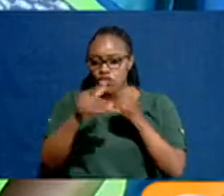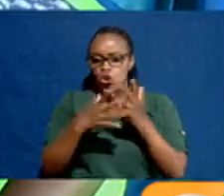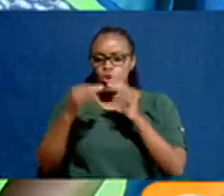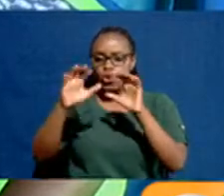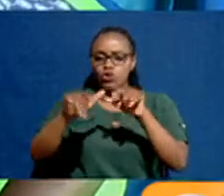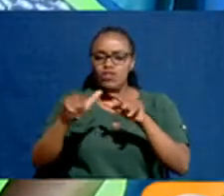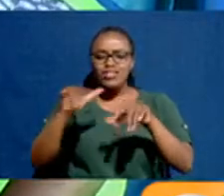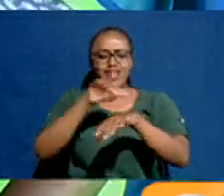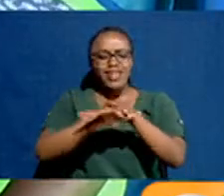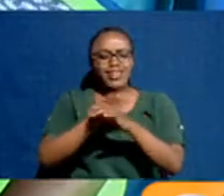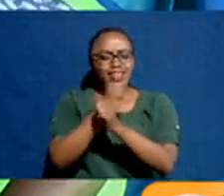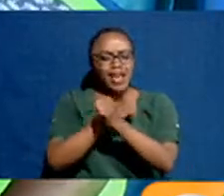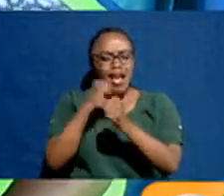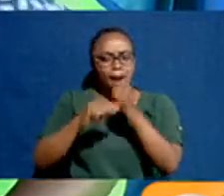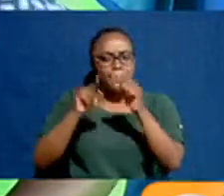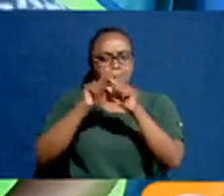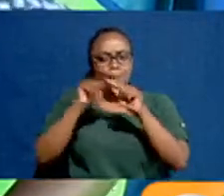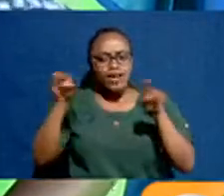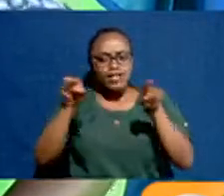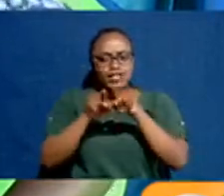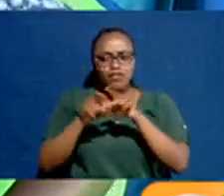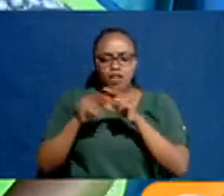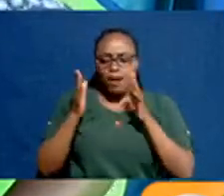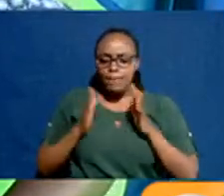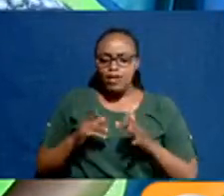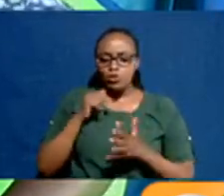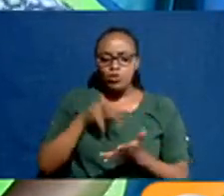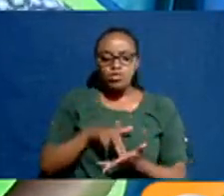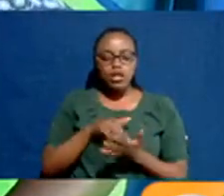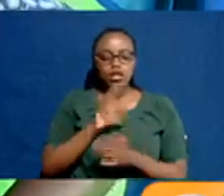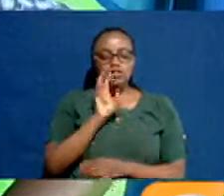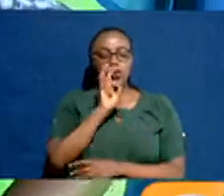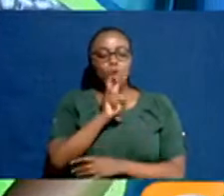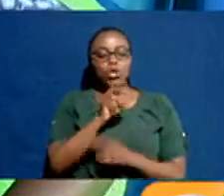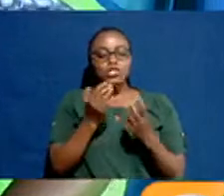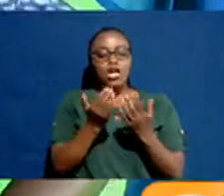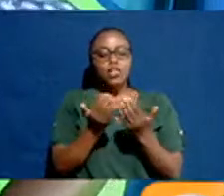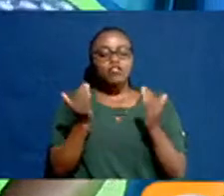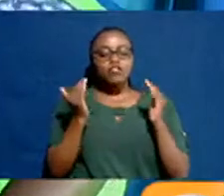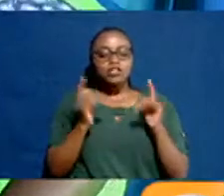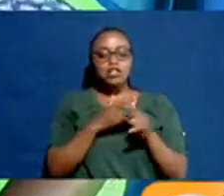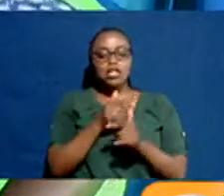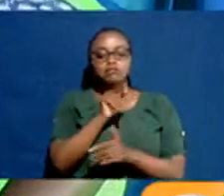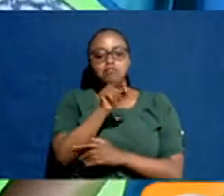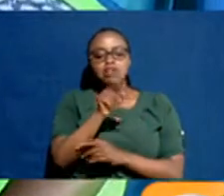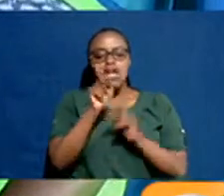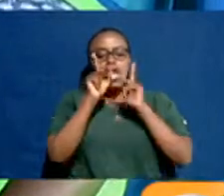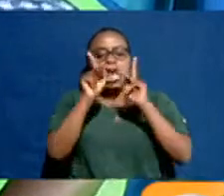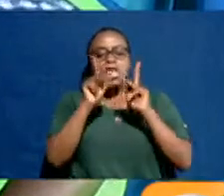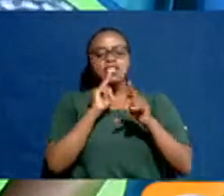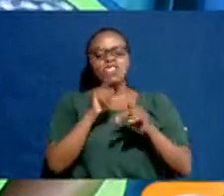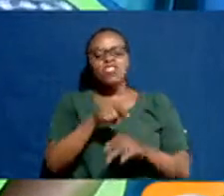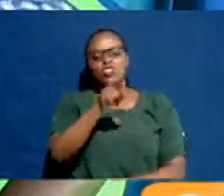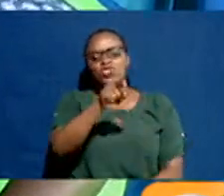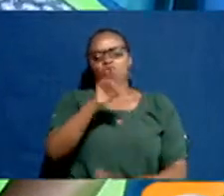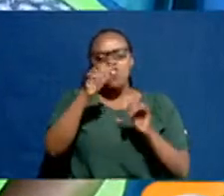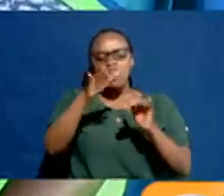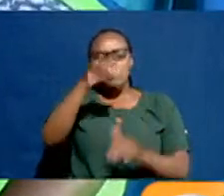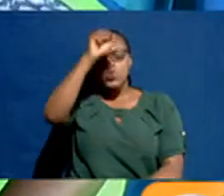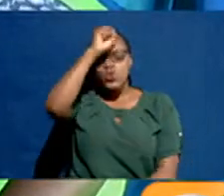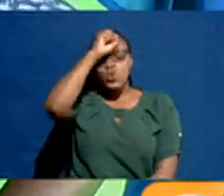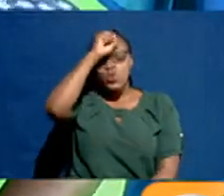shamba and harvest. But a fellow who was standing by the fence, shouting at you and saying, you farmer, you are